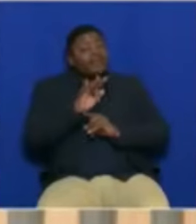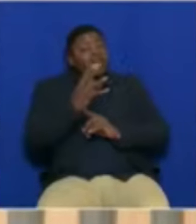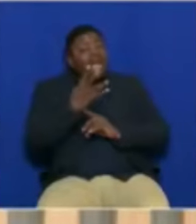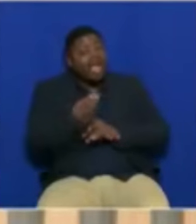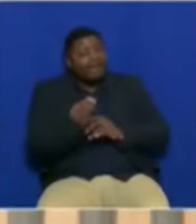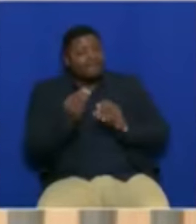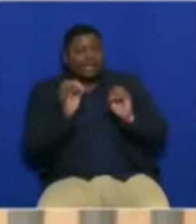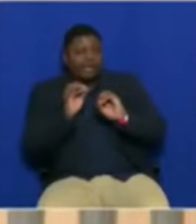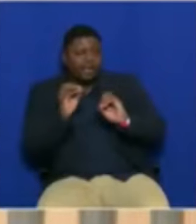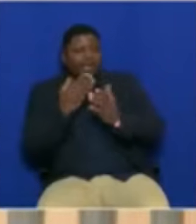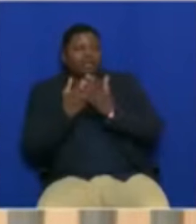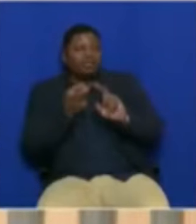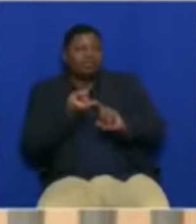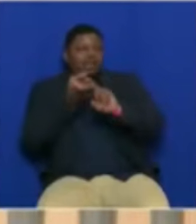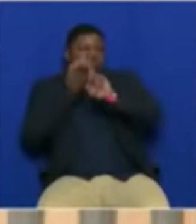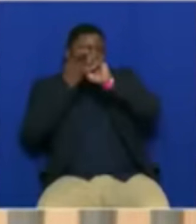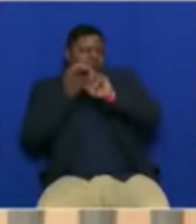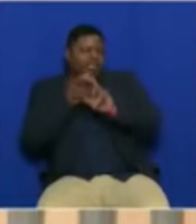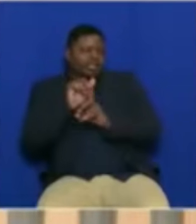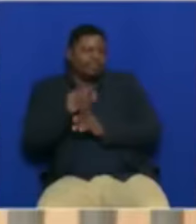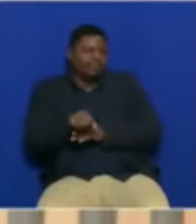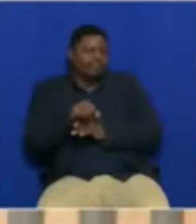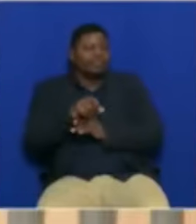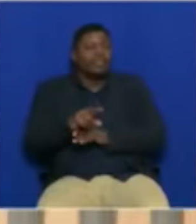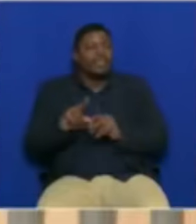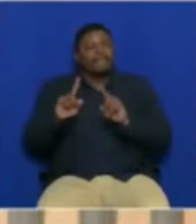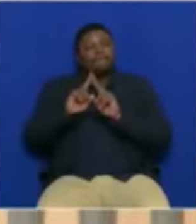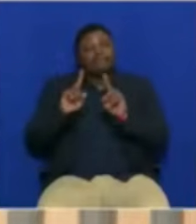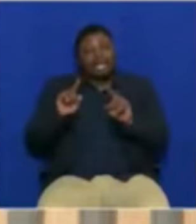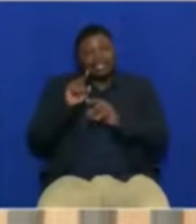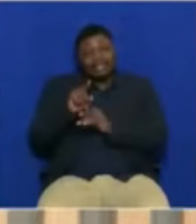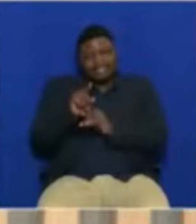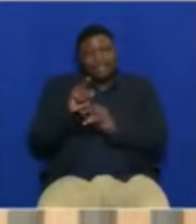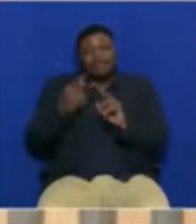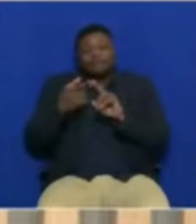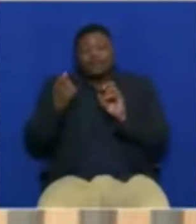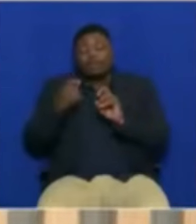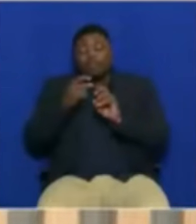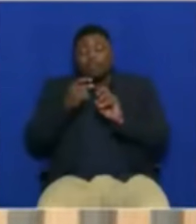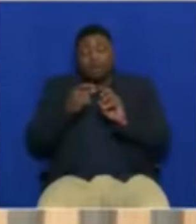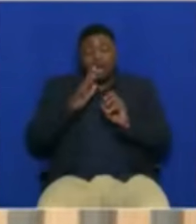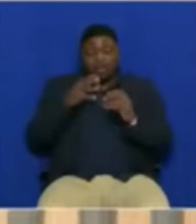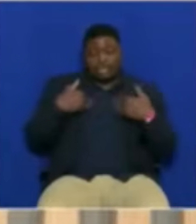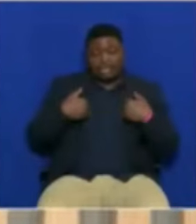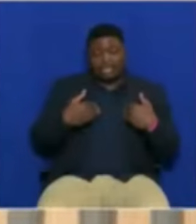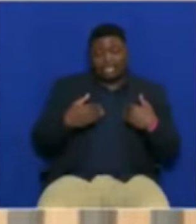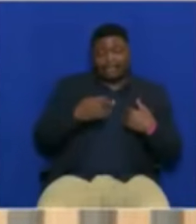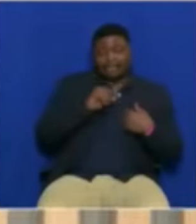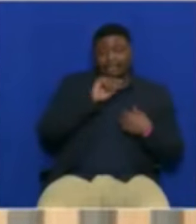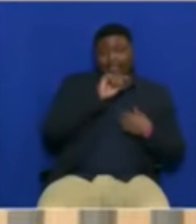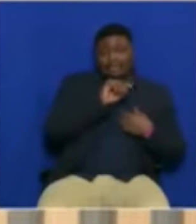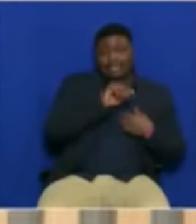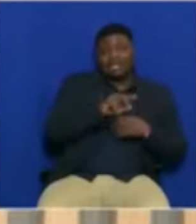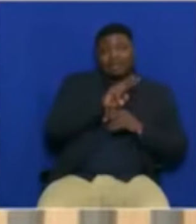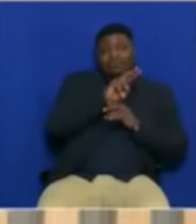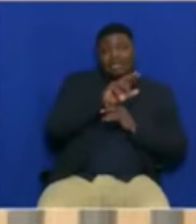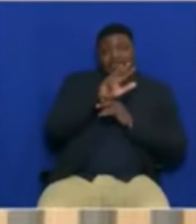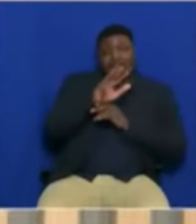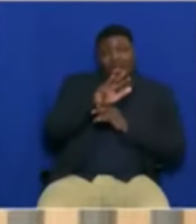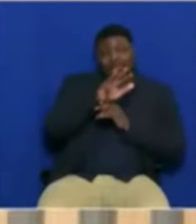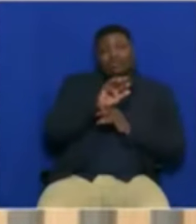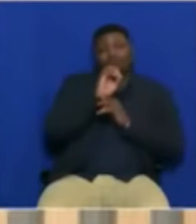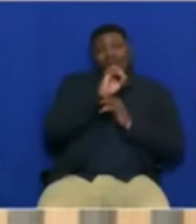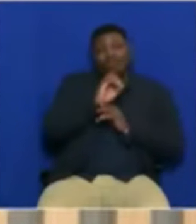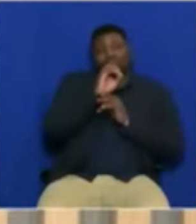it will be between the 30th of October and this next date I'm going to deal with. Then during lunch we will check for the actual dates. No problem. I'm trying to